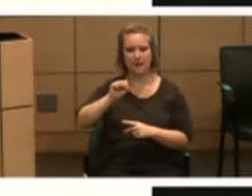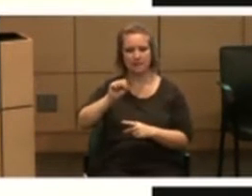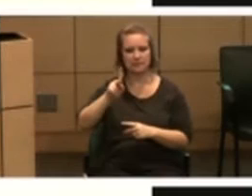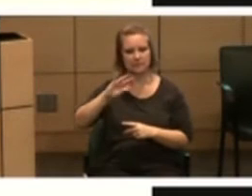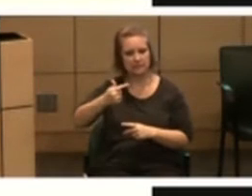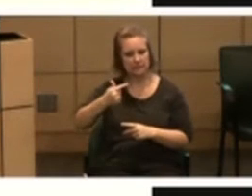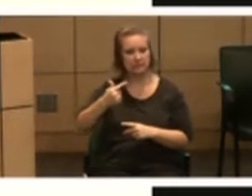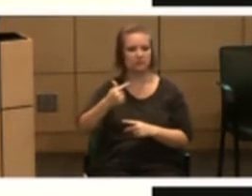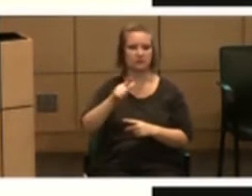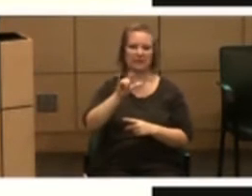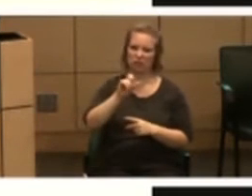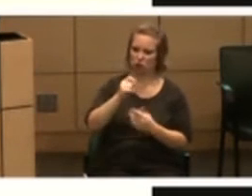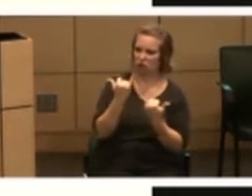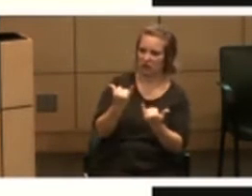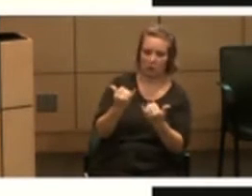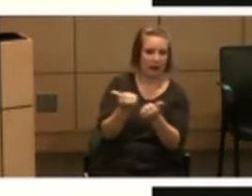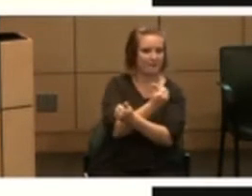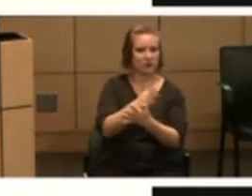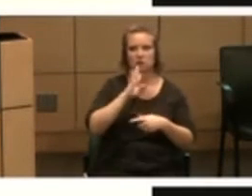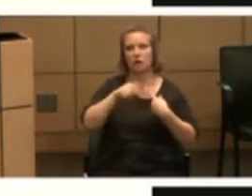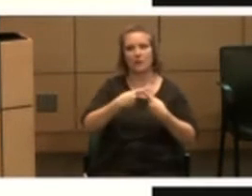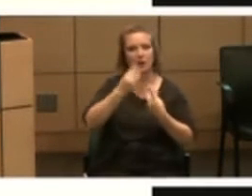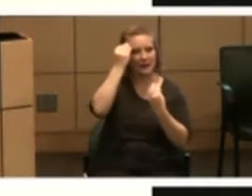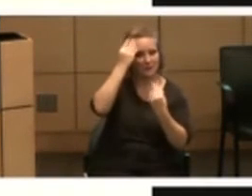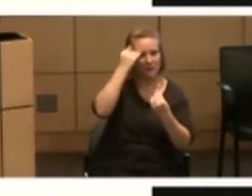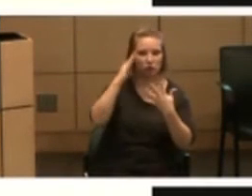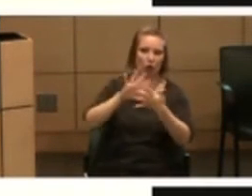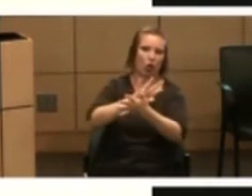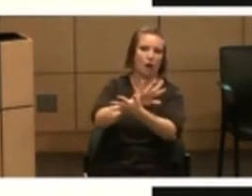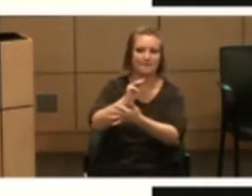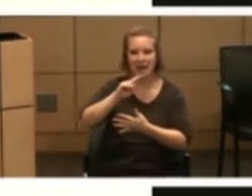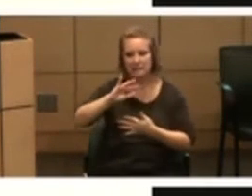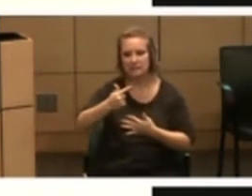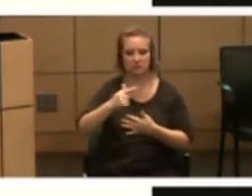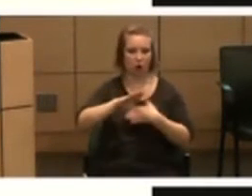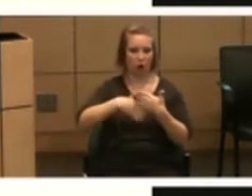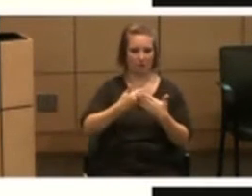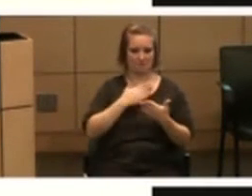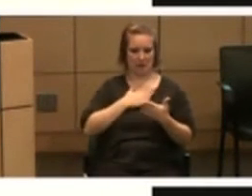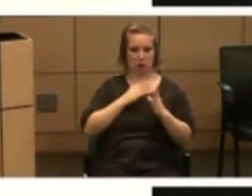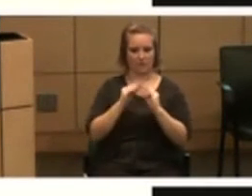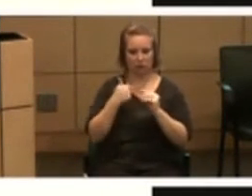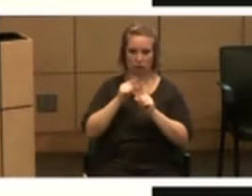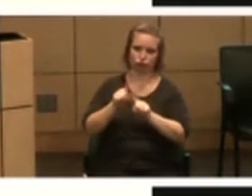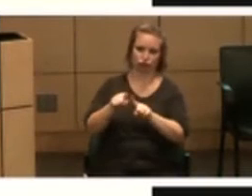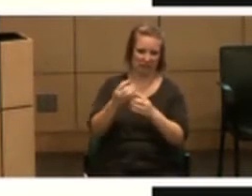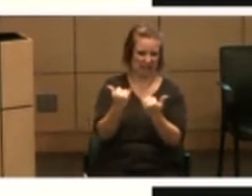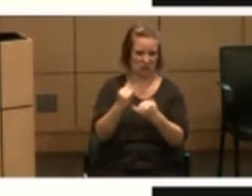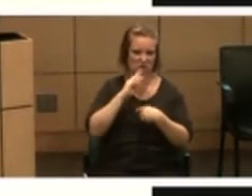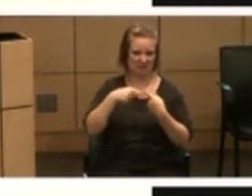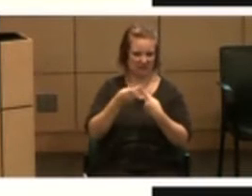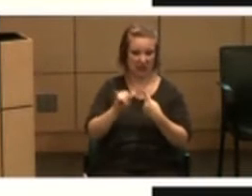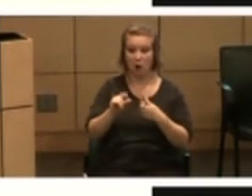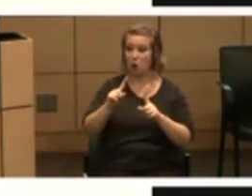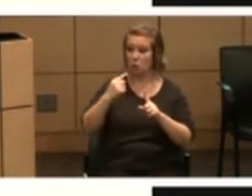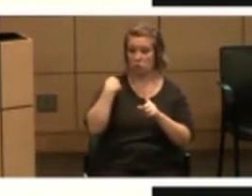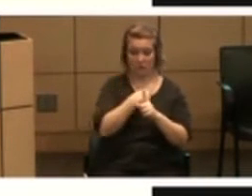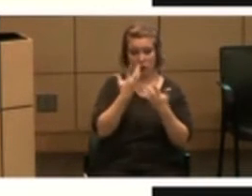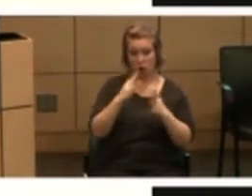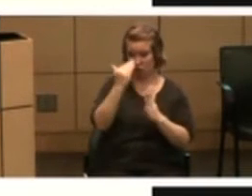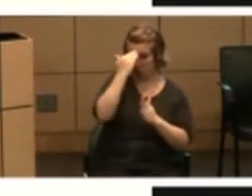you read now is informational masking, all the conferences that I've been going to. But it's a phenomenon we've known a lot about for a long time, but I